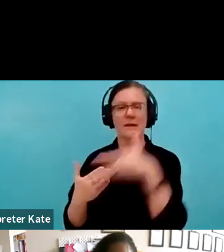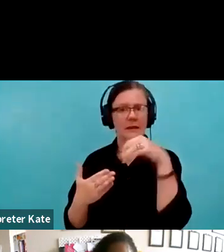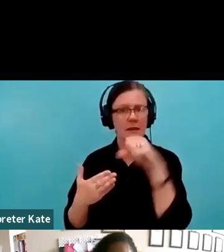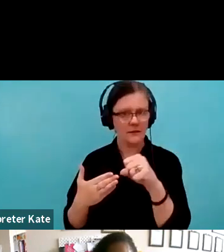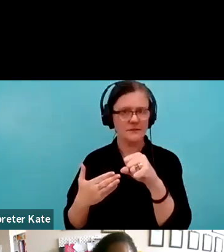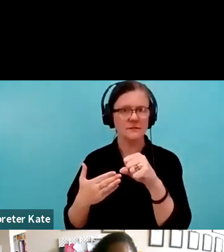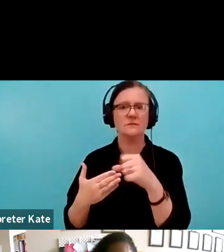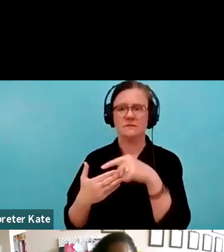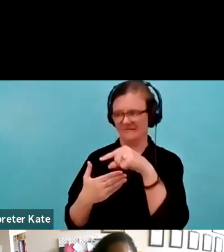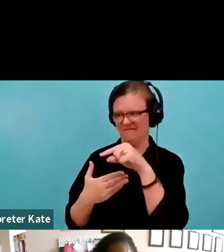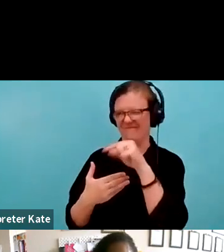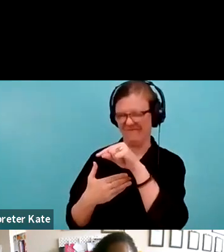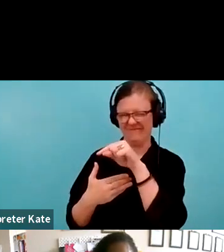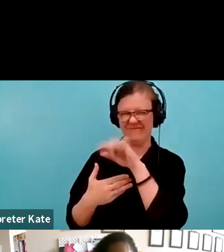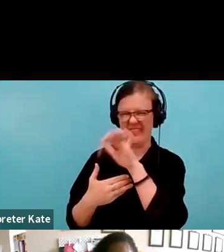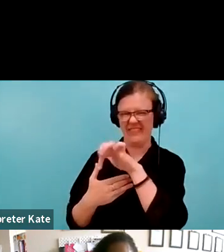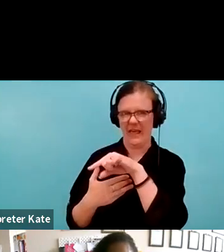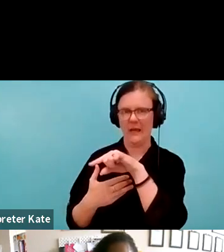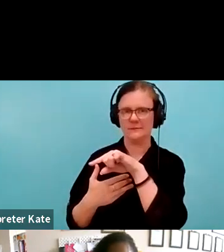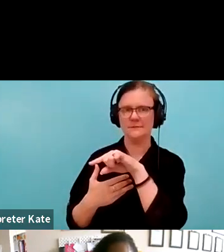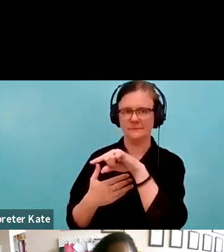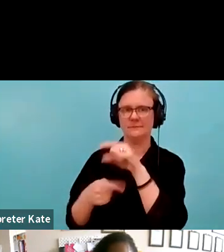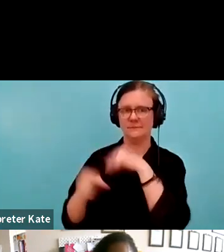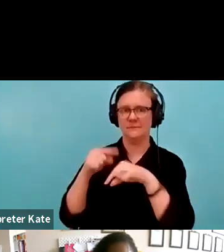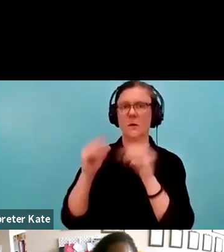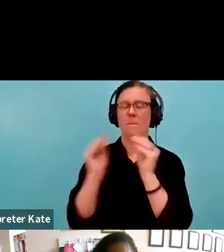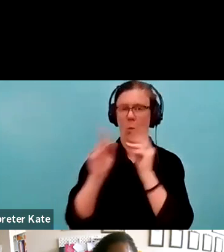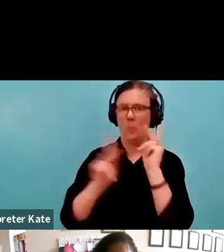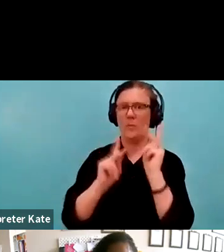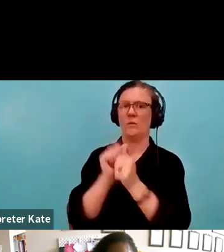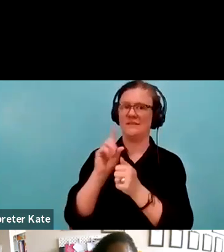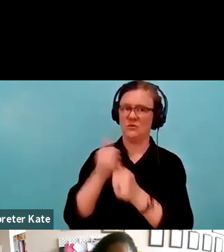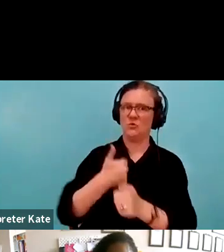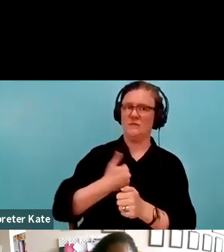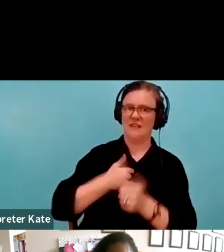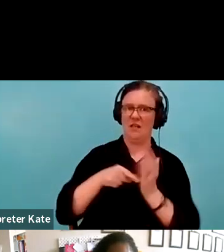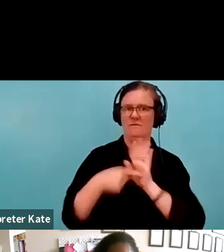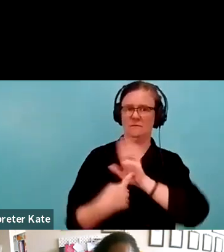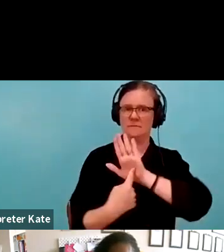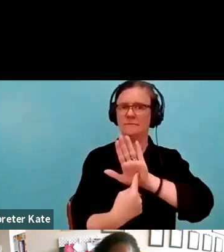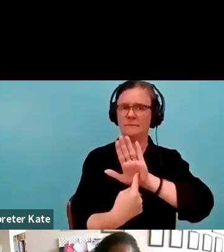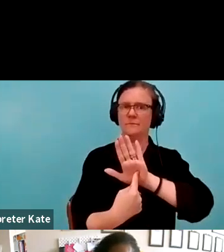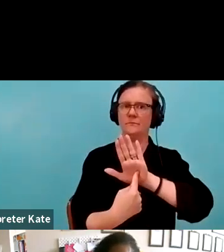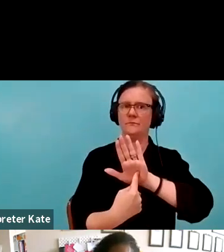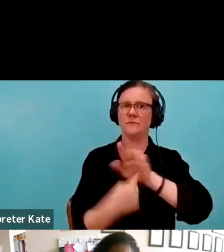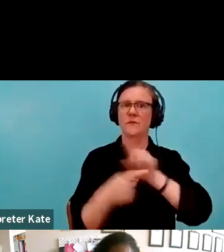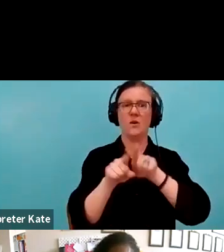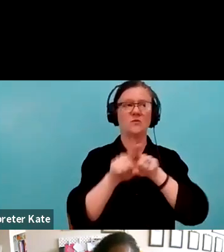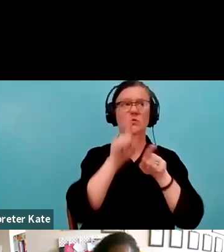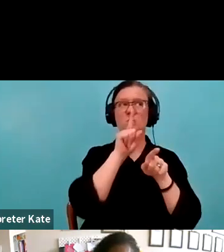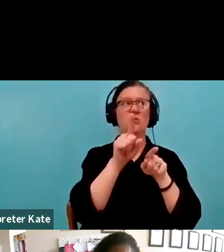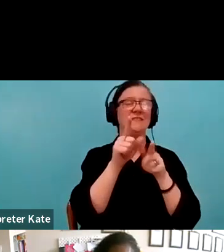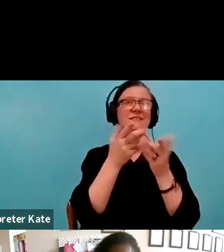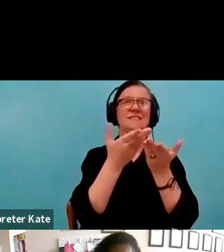to come back to the need for more people to self-identify, and also the lack of leadership